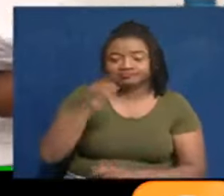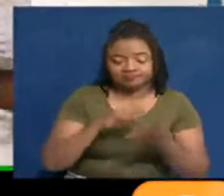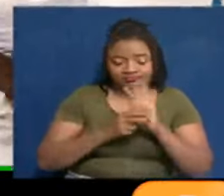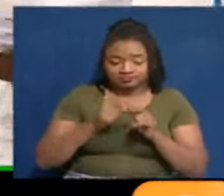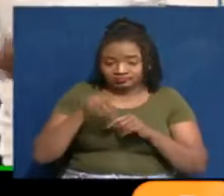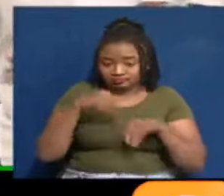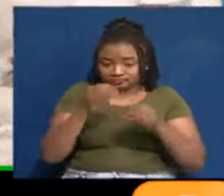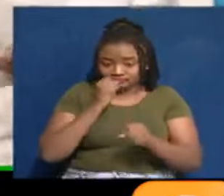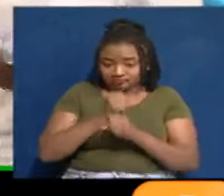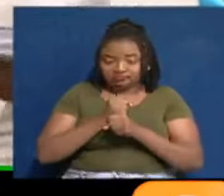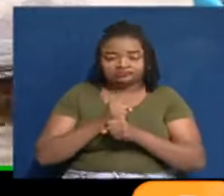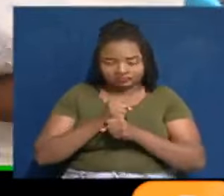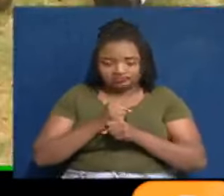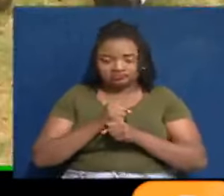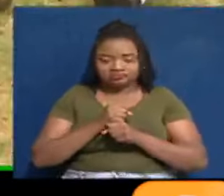first day was a big joke